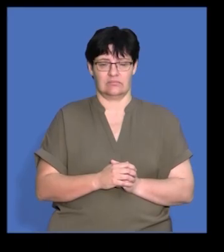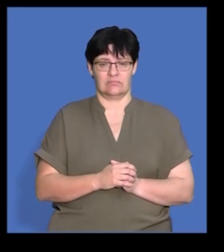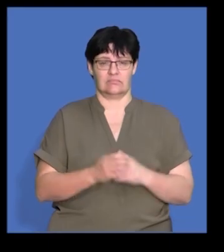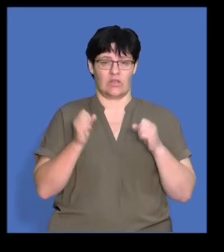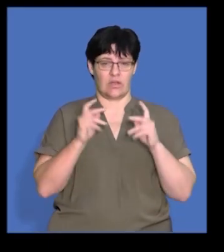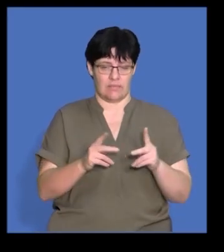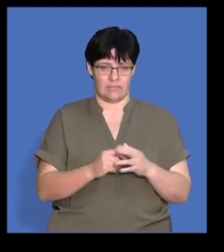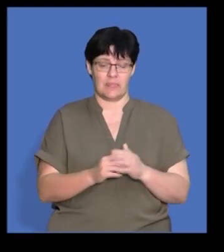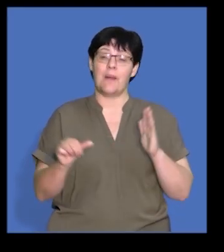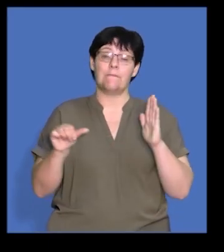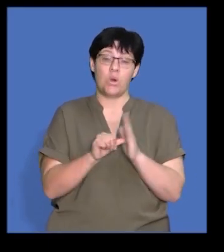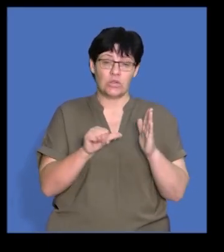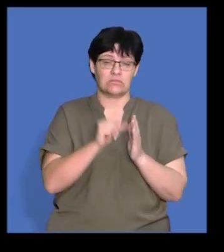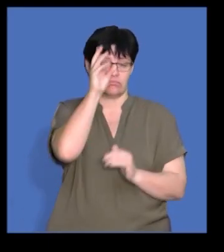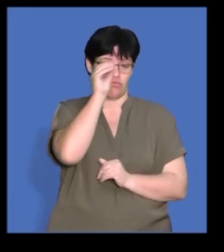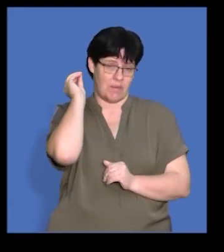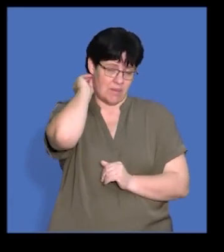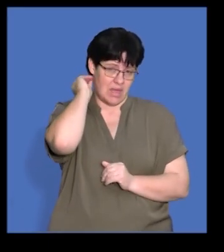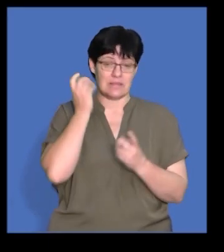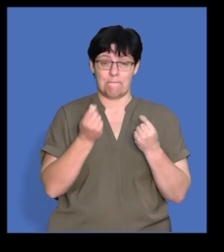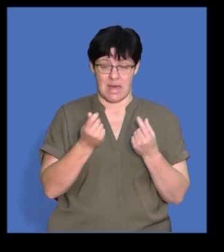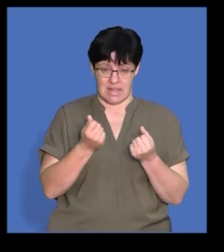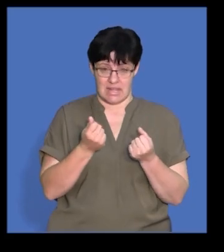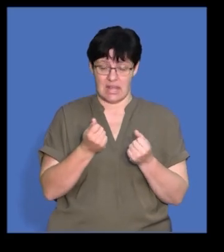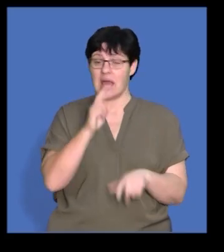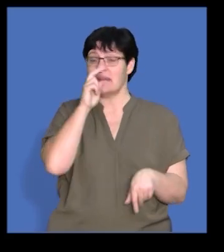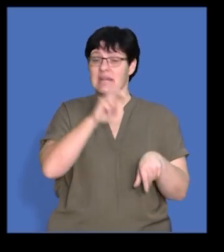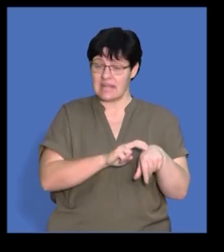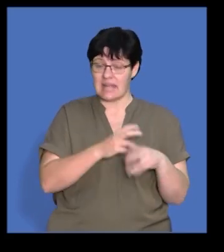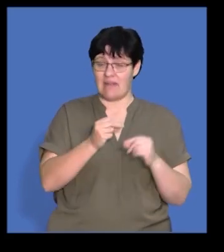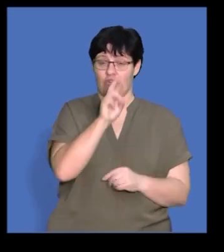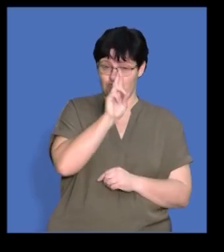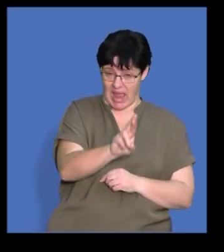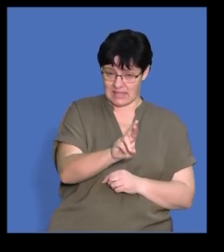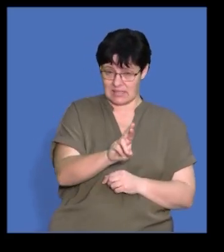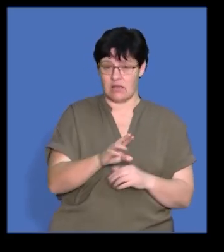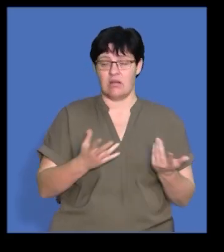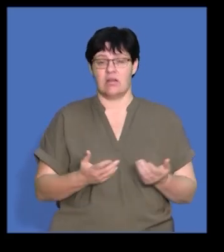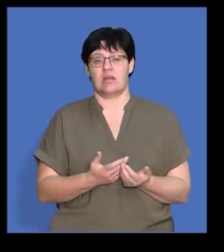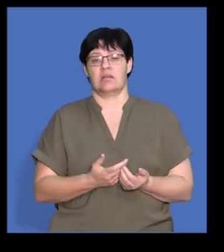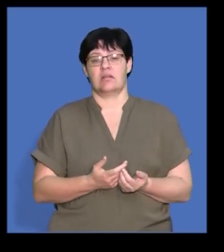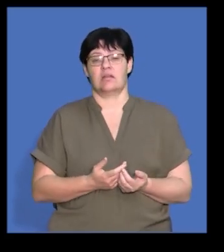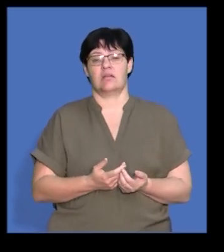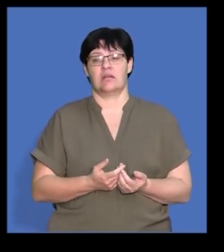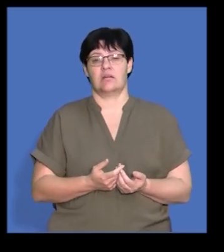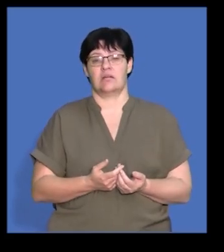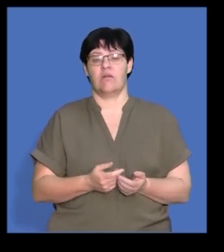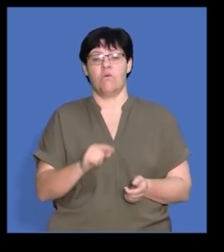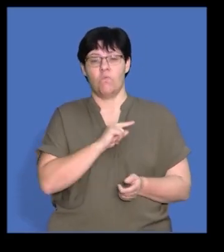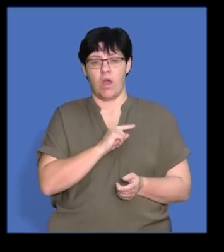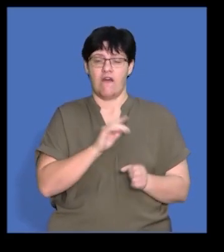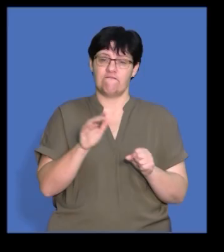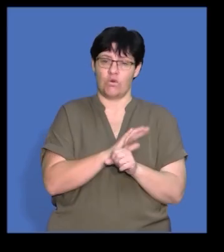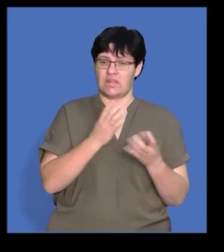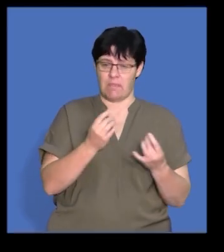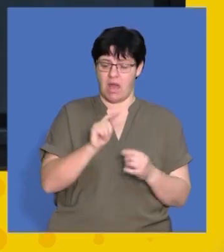Okay, it's important to remember that it's money. It needs to have my rand in front of it, my R, and because it's a whole number,